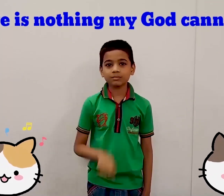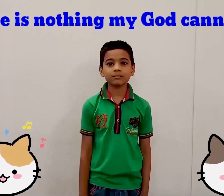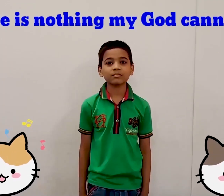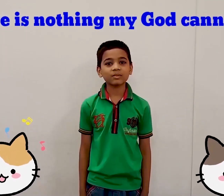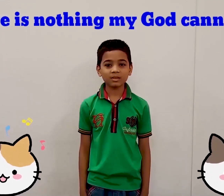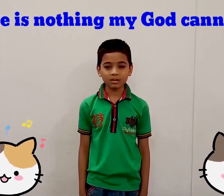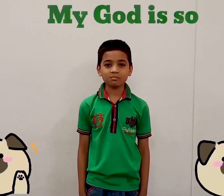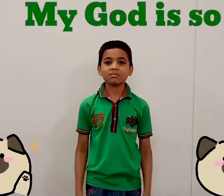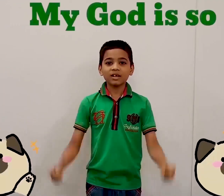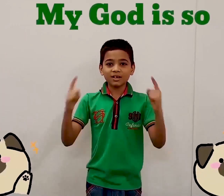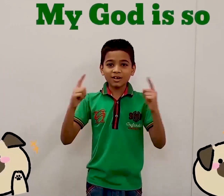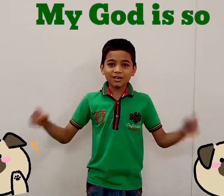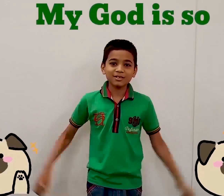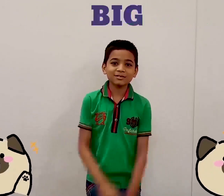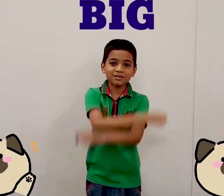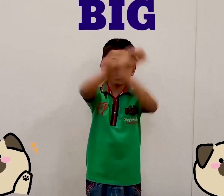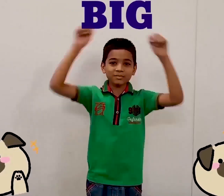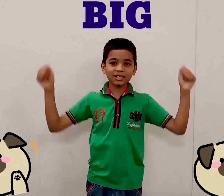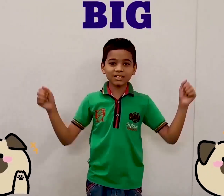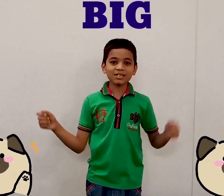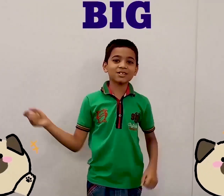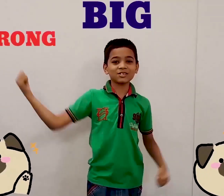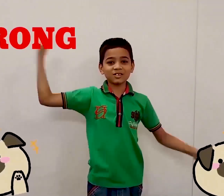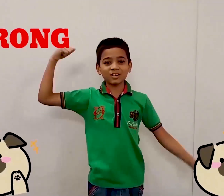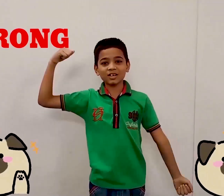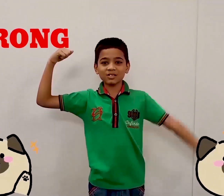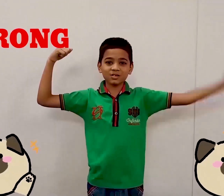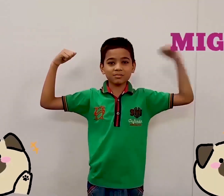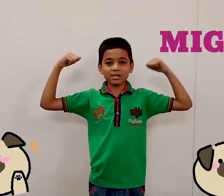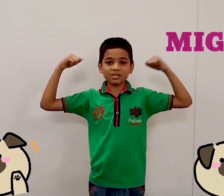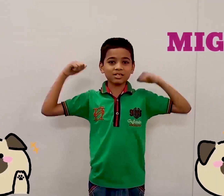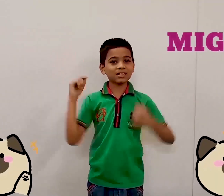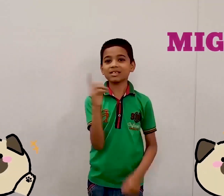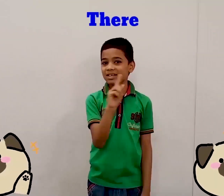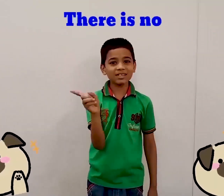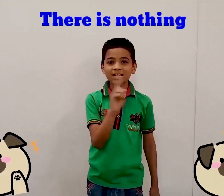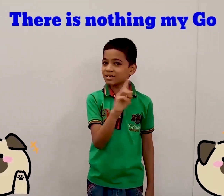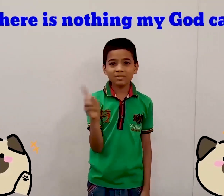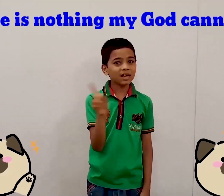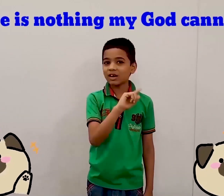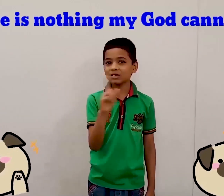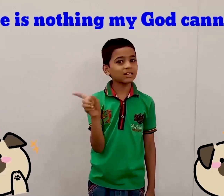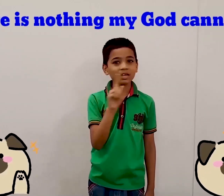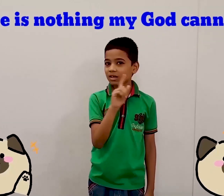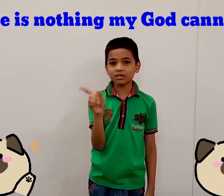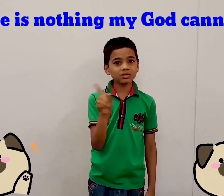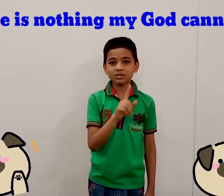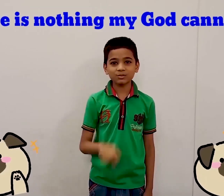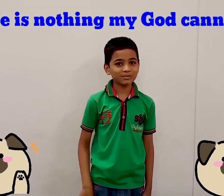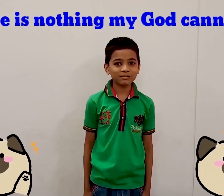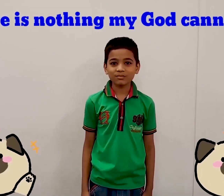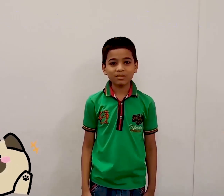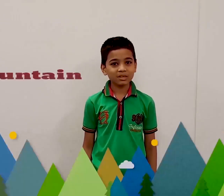do. My God is so big, so strong and so mighty, there's nothing my God cannot